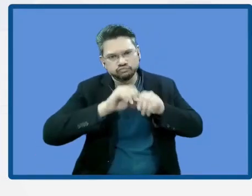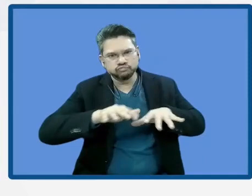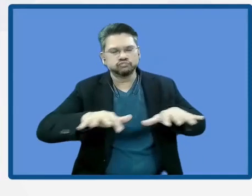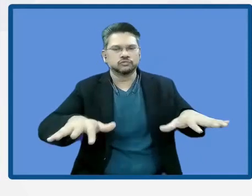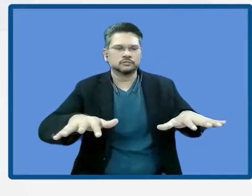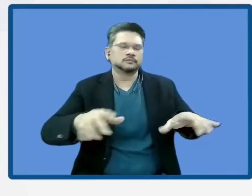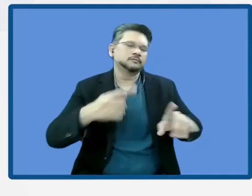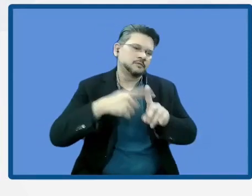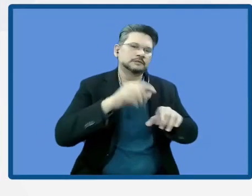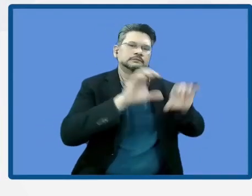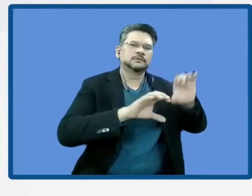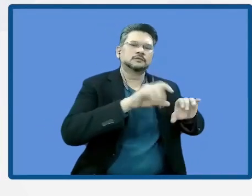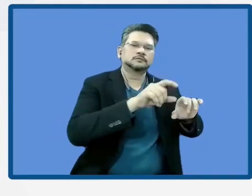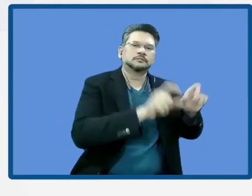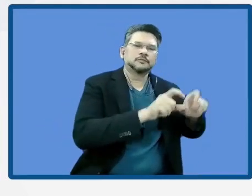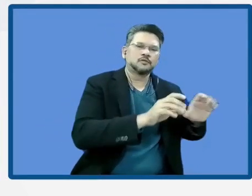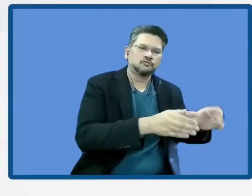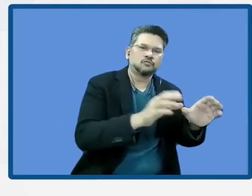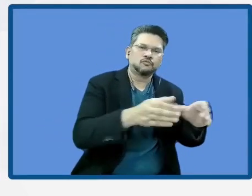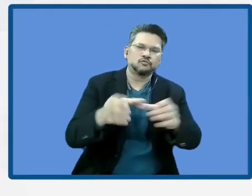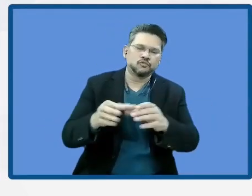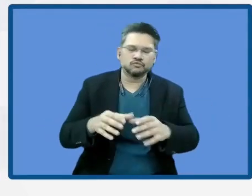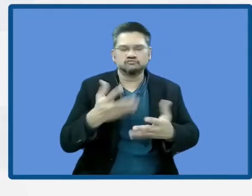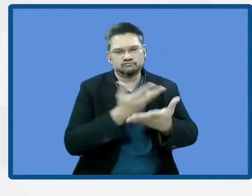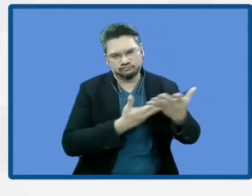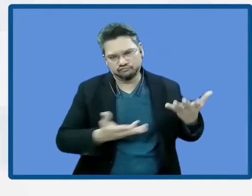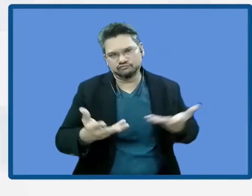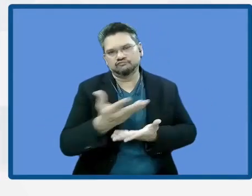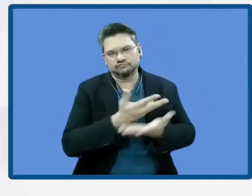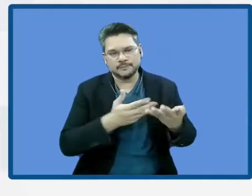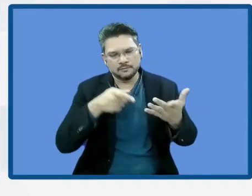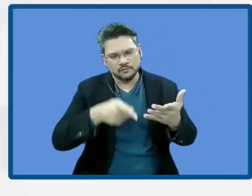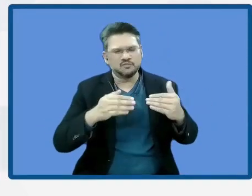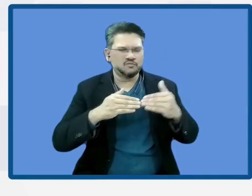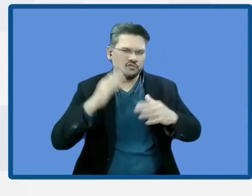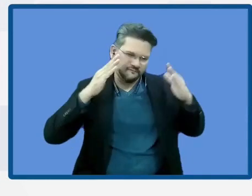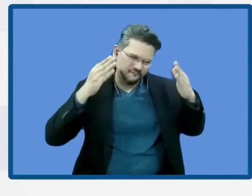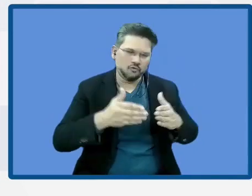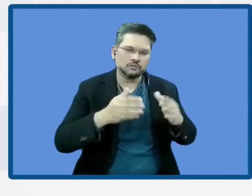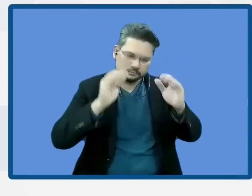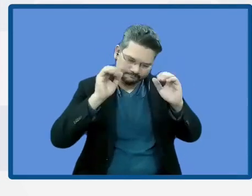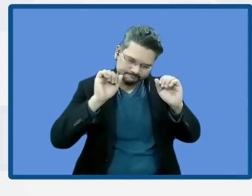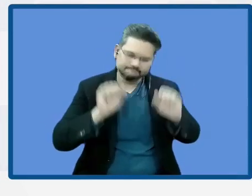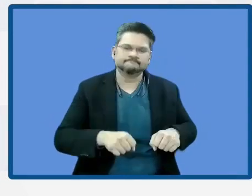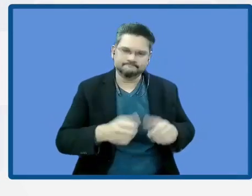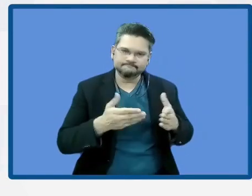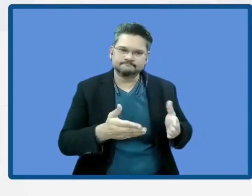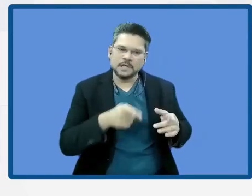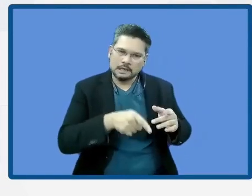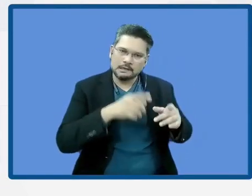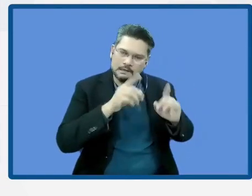scientists. We really focus on this because we want our message to arrive to every